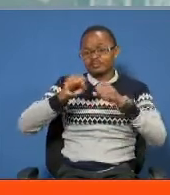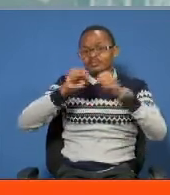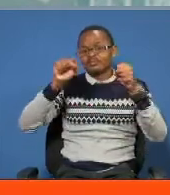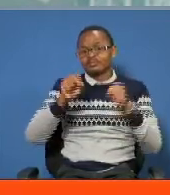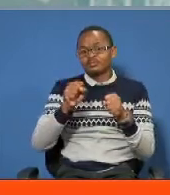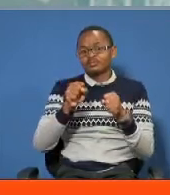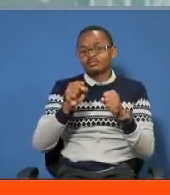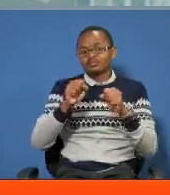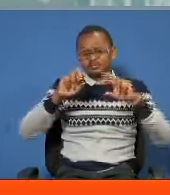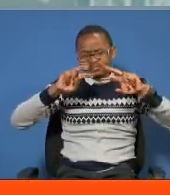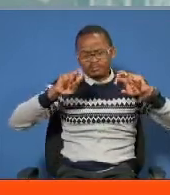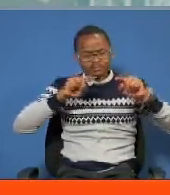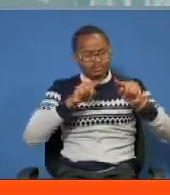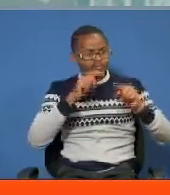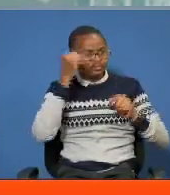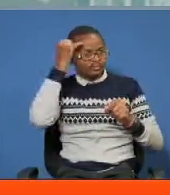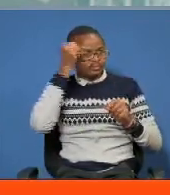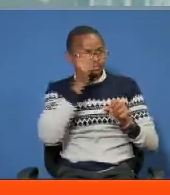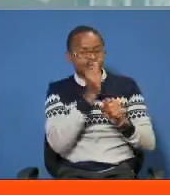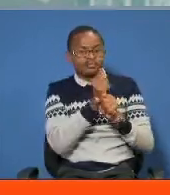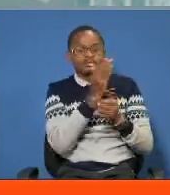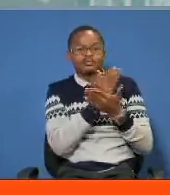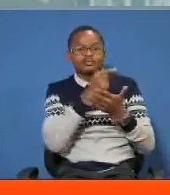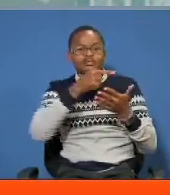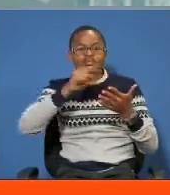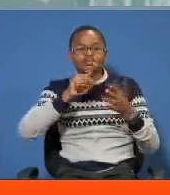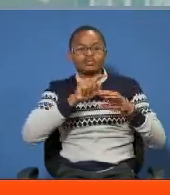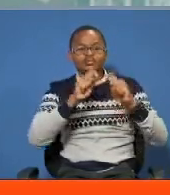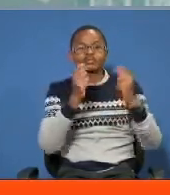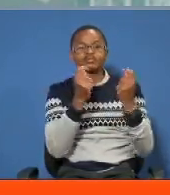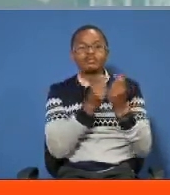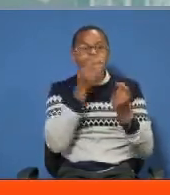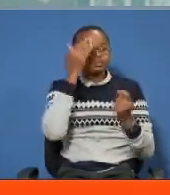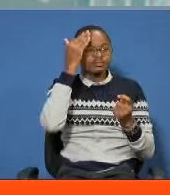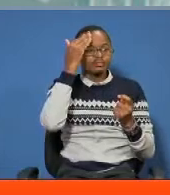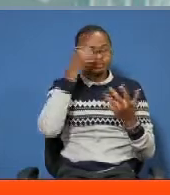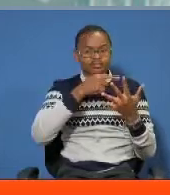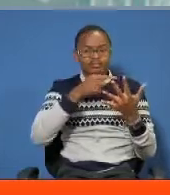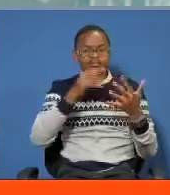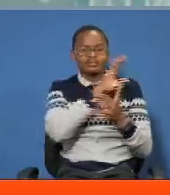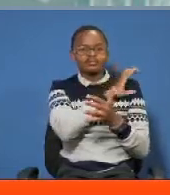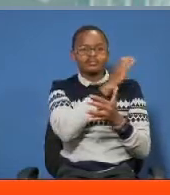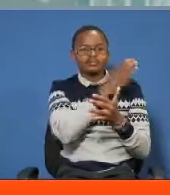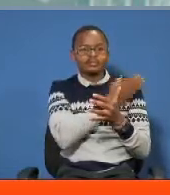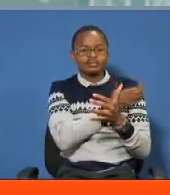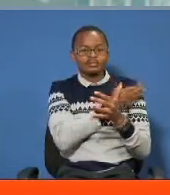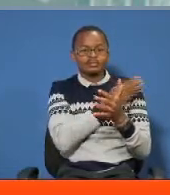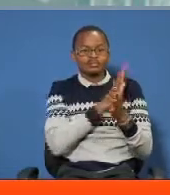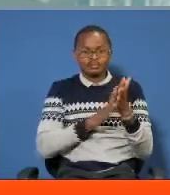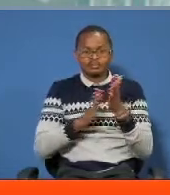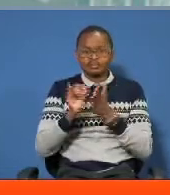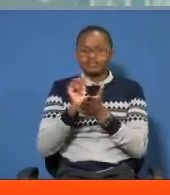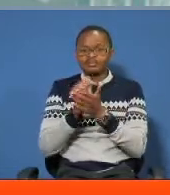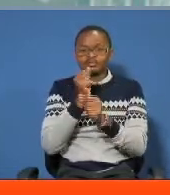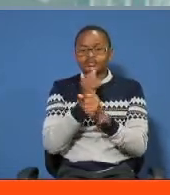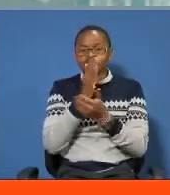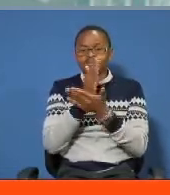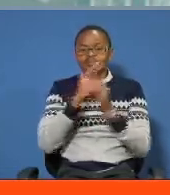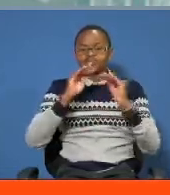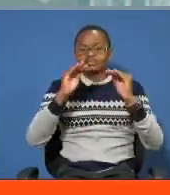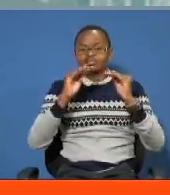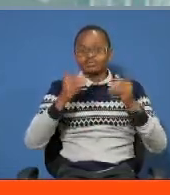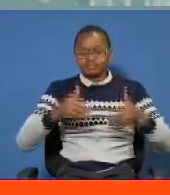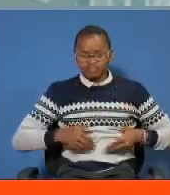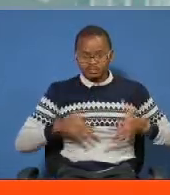right systems in place to evaluate these ideas and make sure they are the right teams, and you have the right capacity building framework that ensure